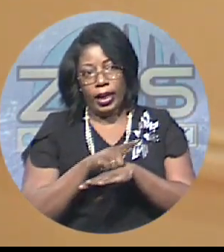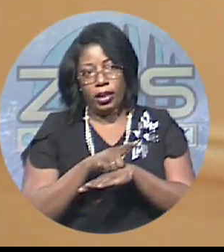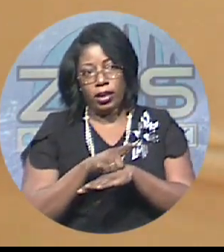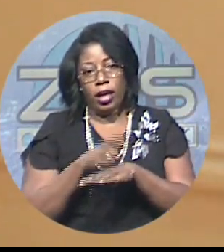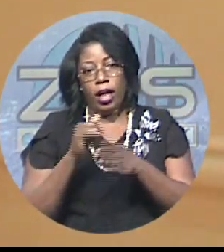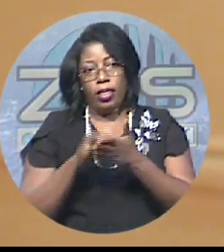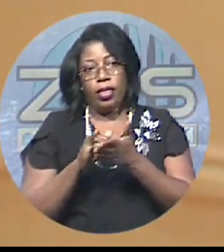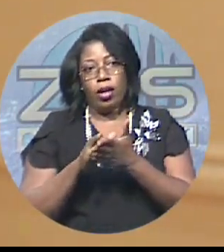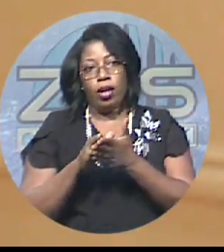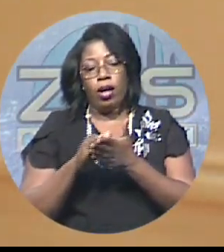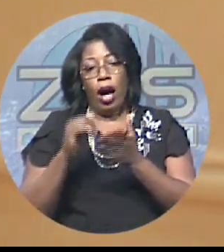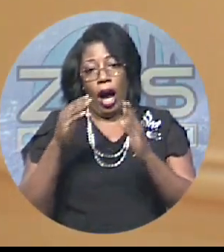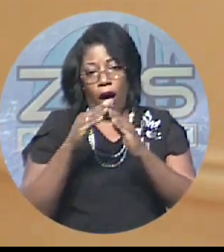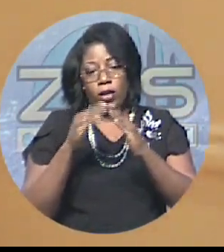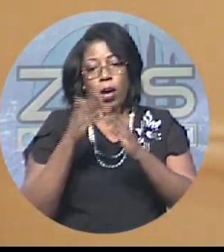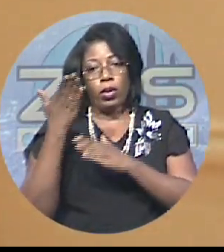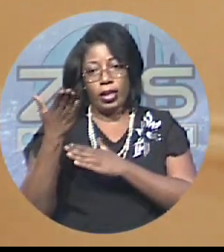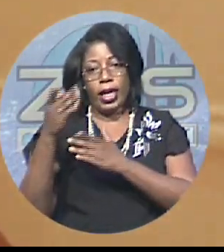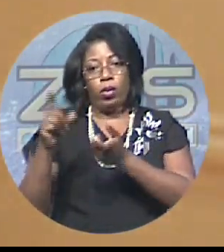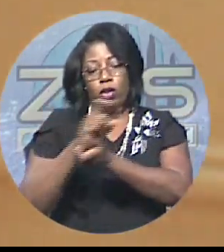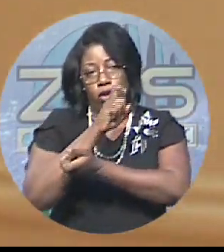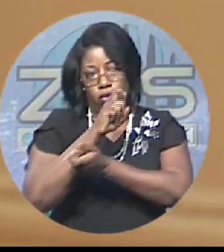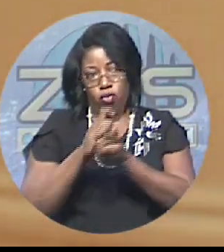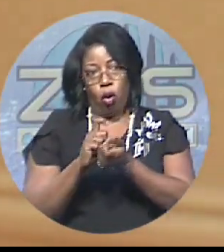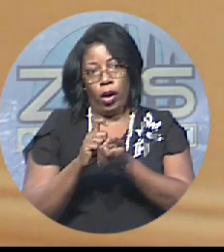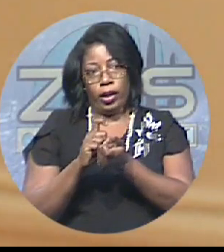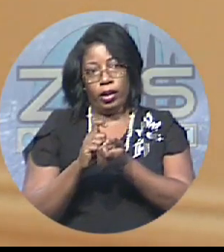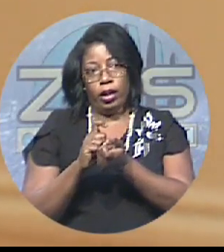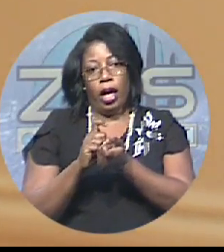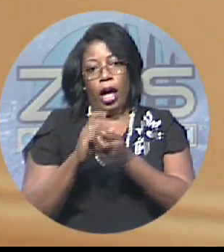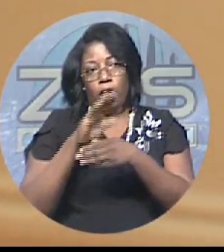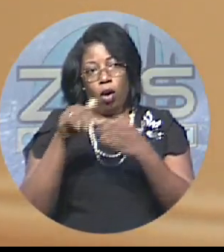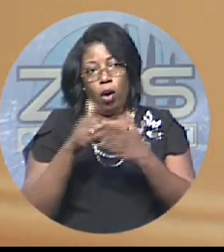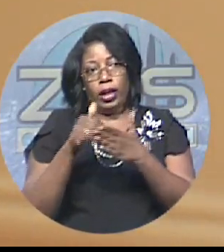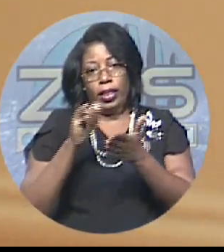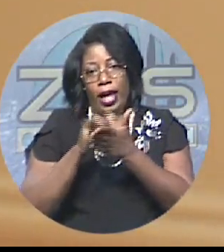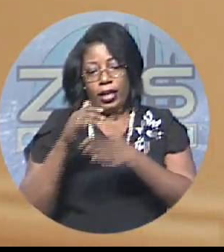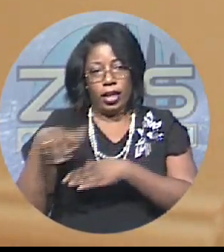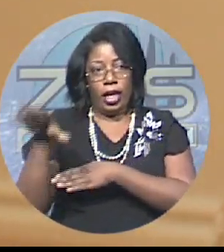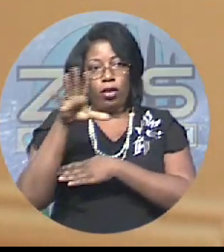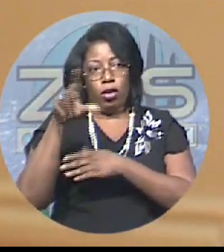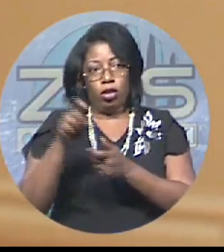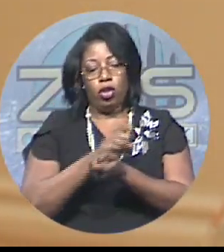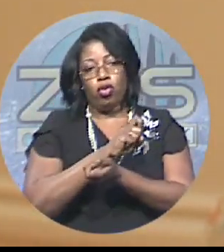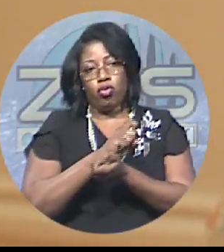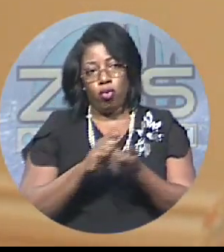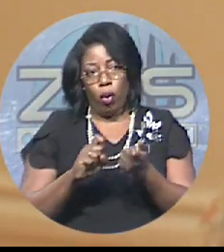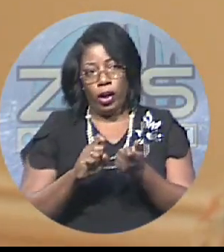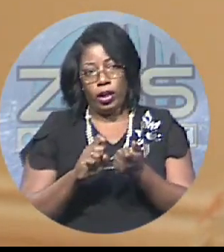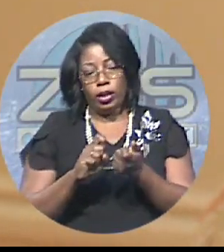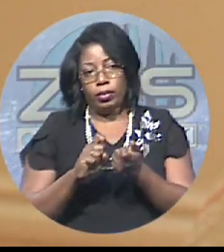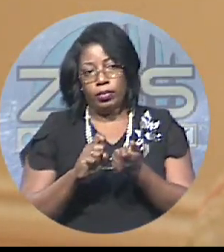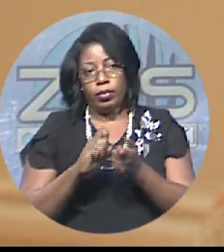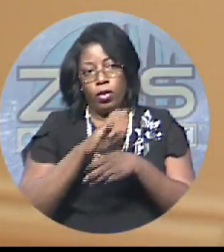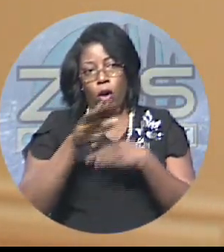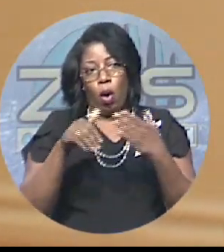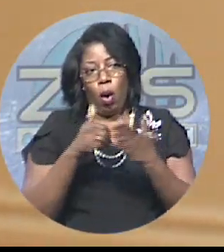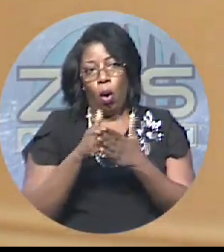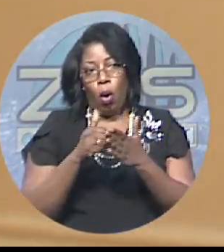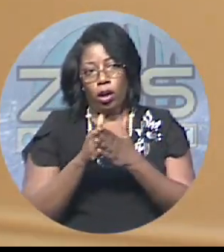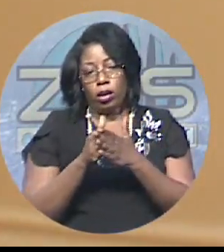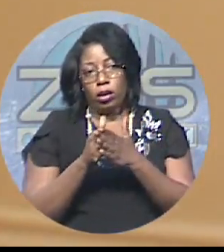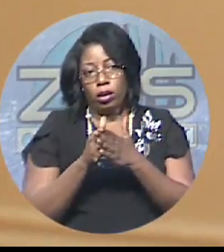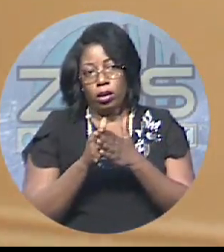The house was destroyed. Other houses in the immediate vicinity were destroyed, demolished, or